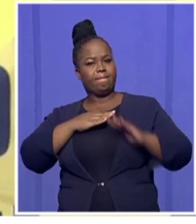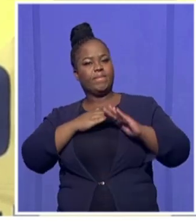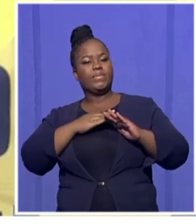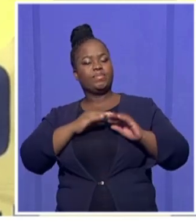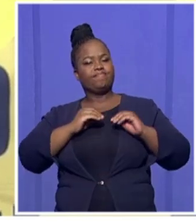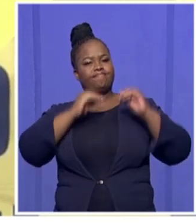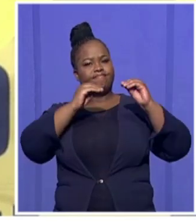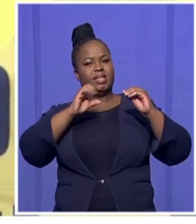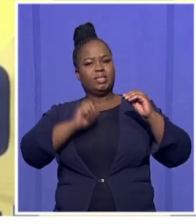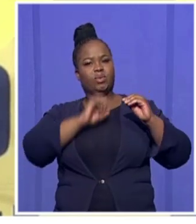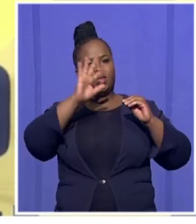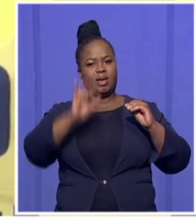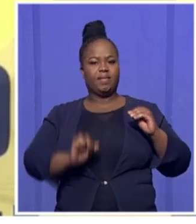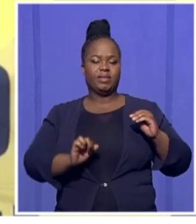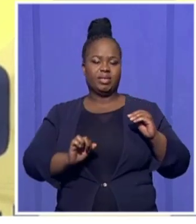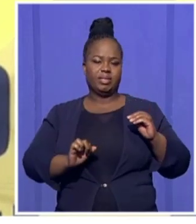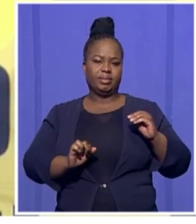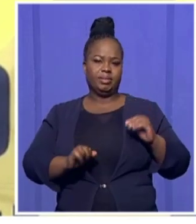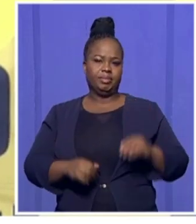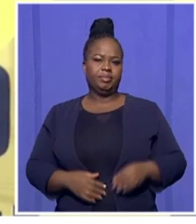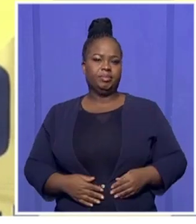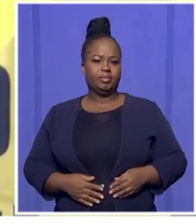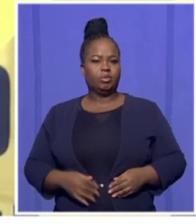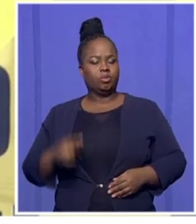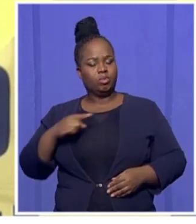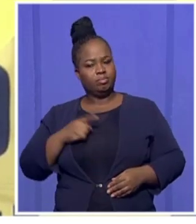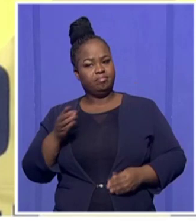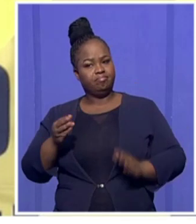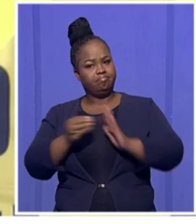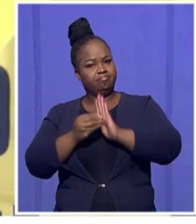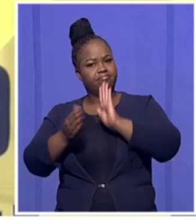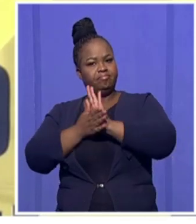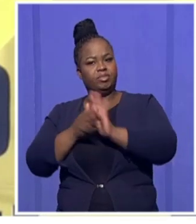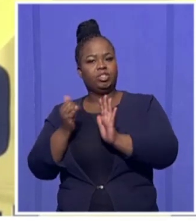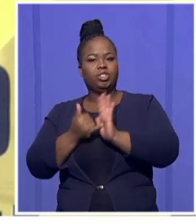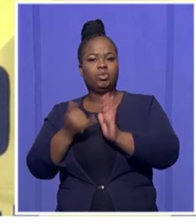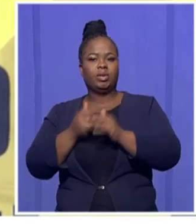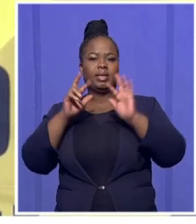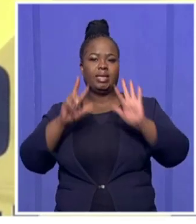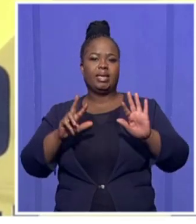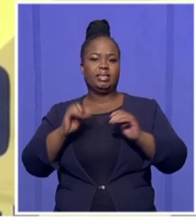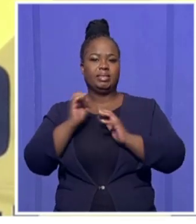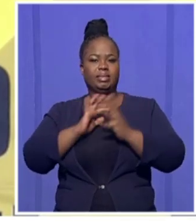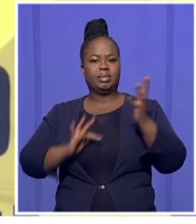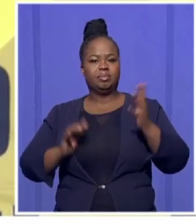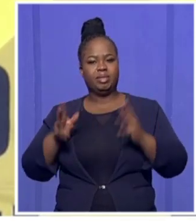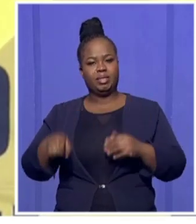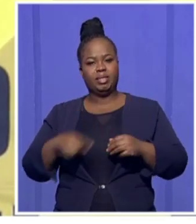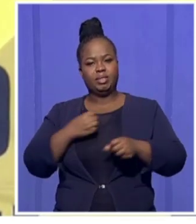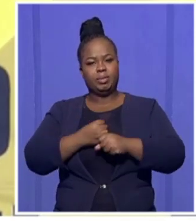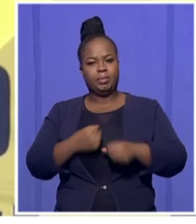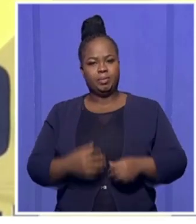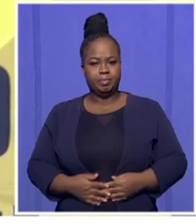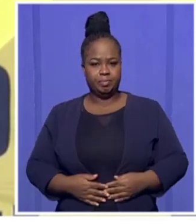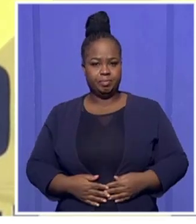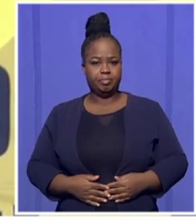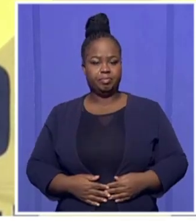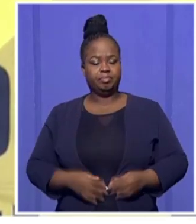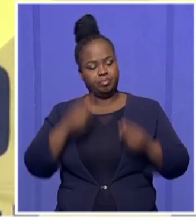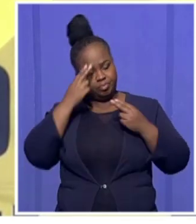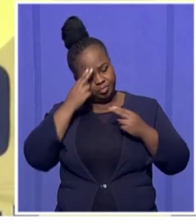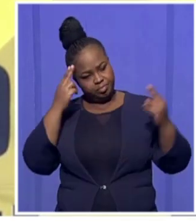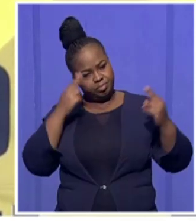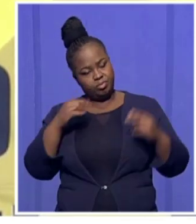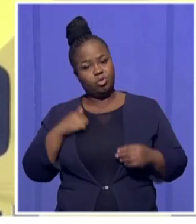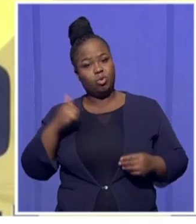Africa's democratic gains as expressed in our January 8 statement this year. In honor of Comrade